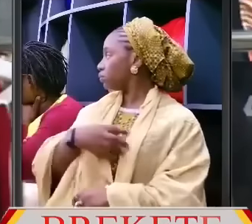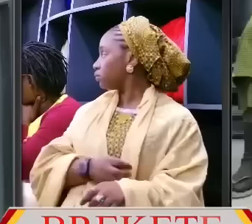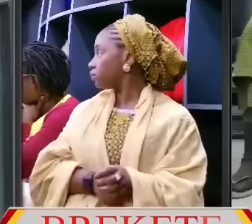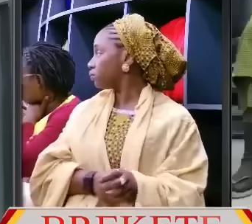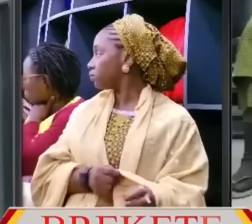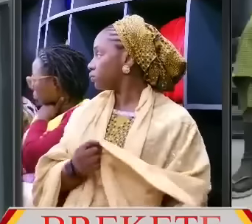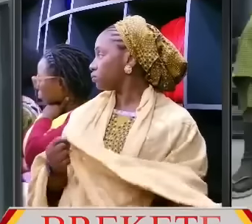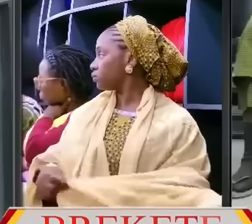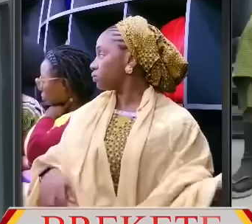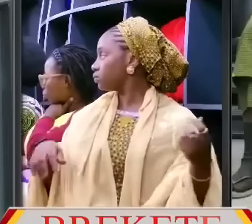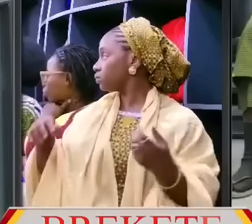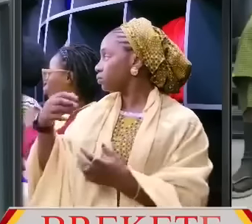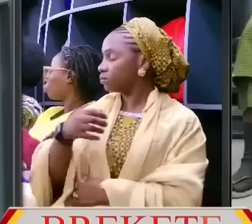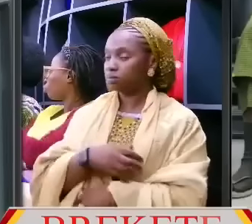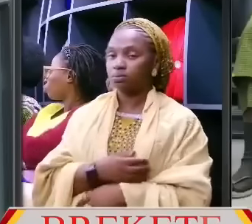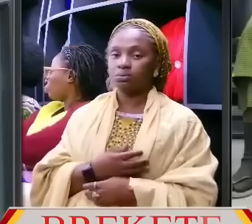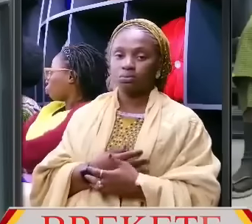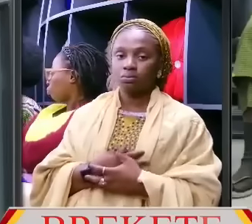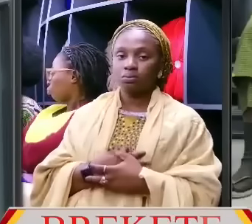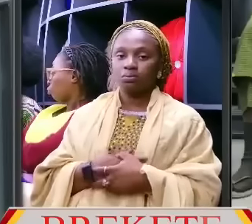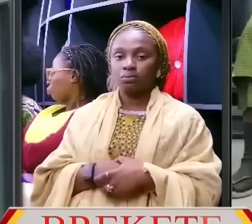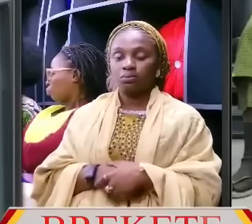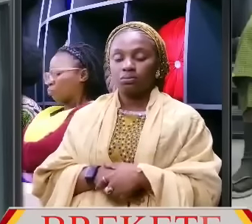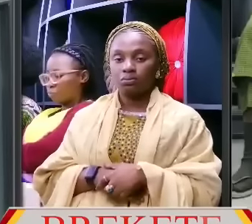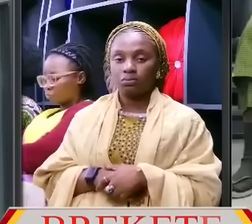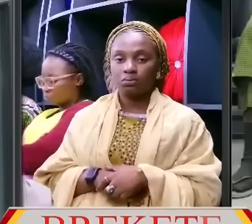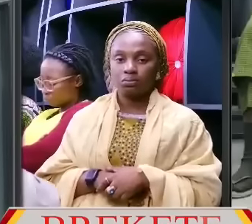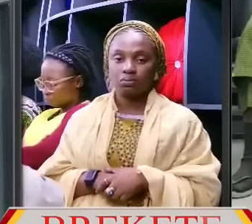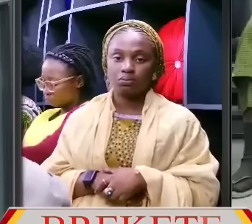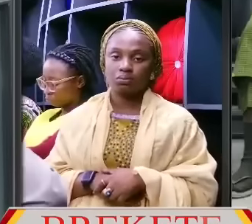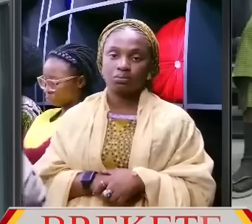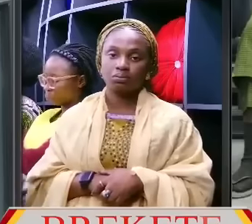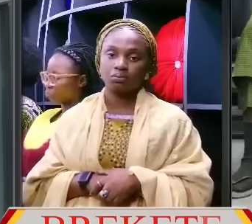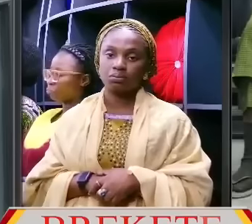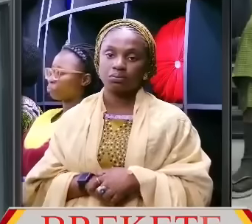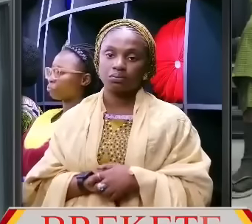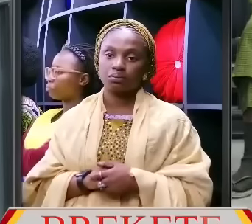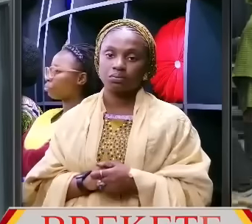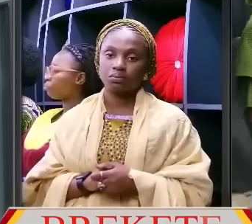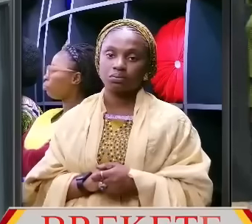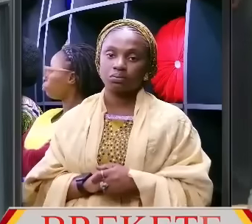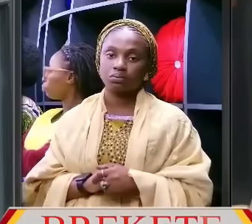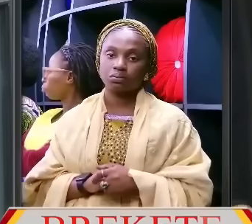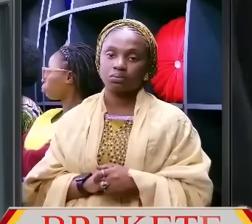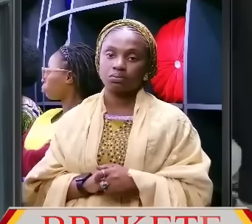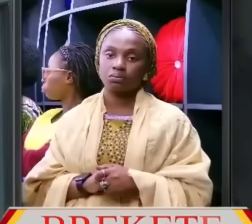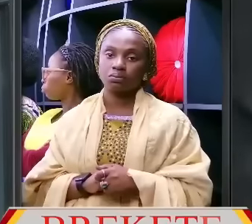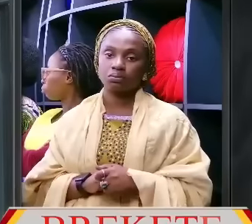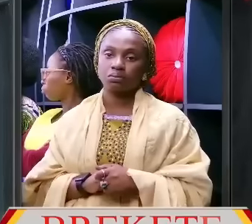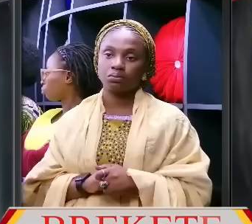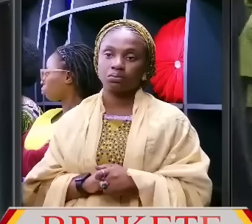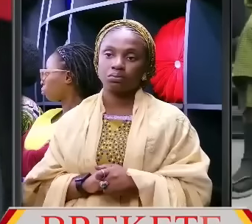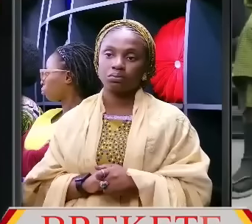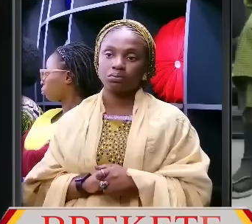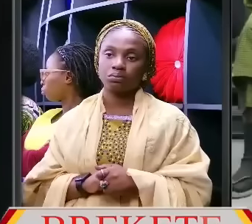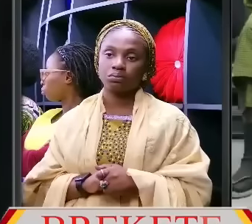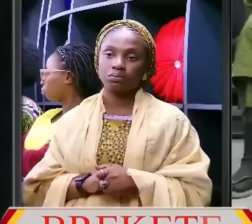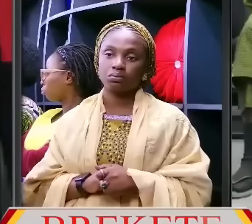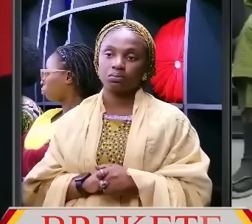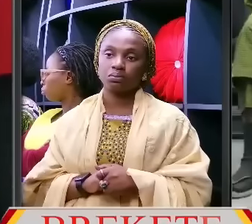talk. We are necessary. If the need for you to talk no day and you get result, no